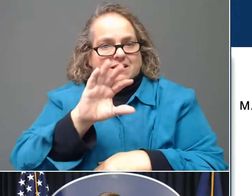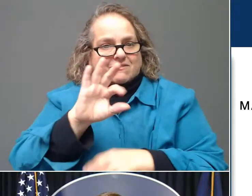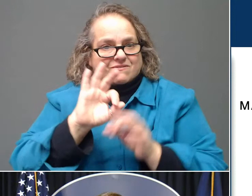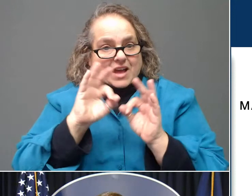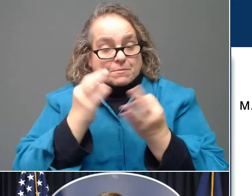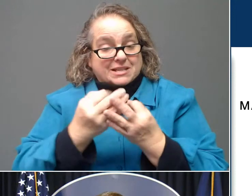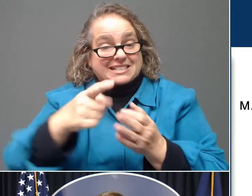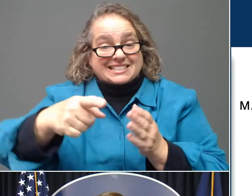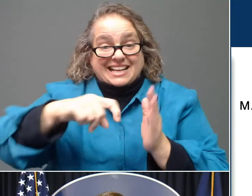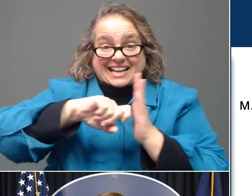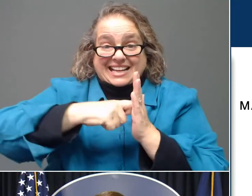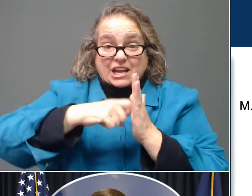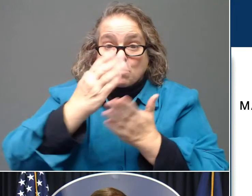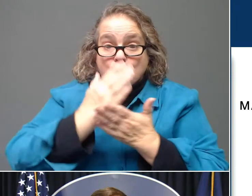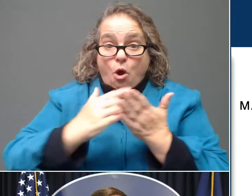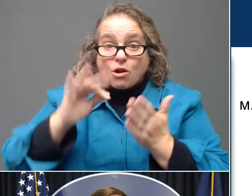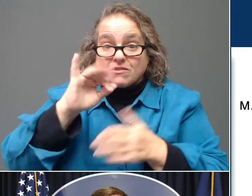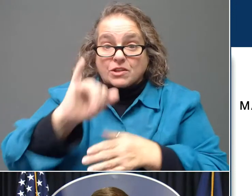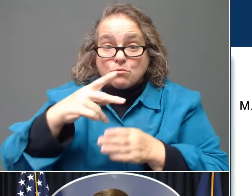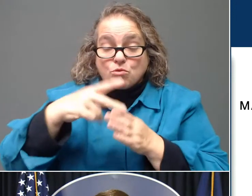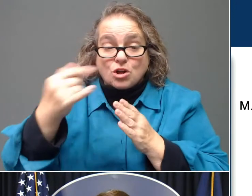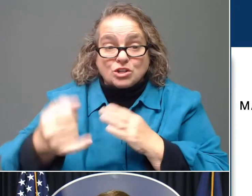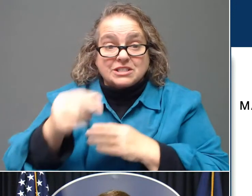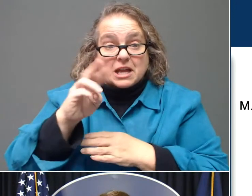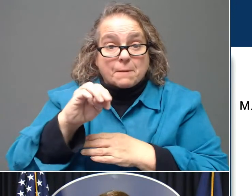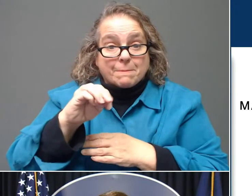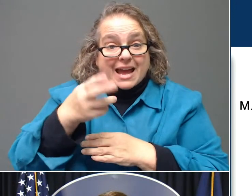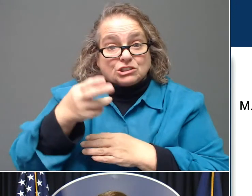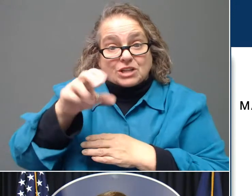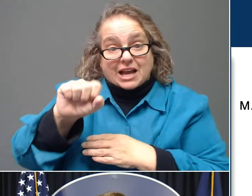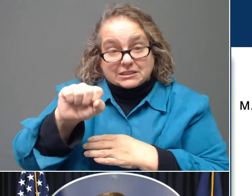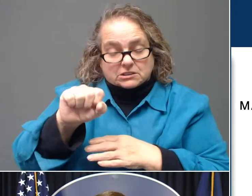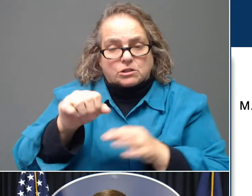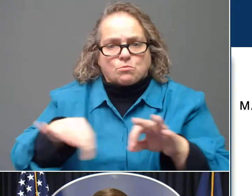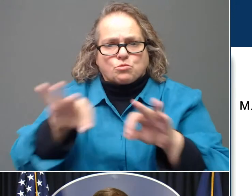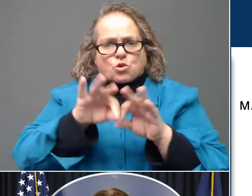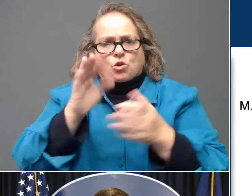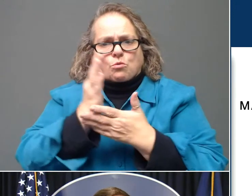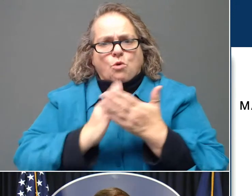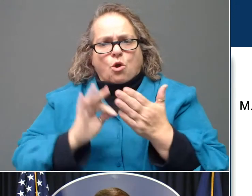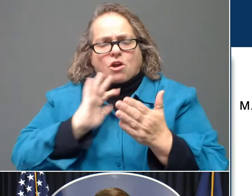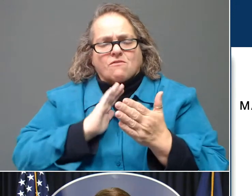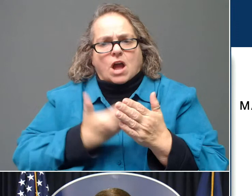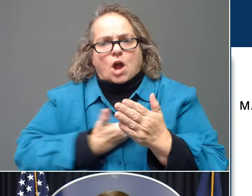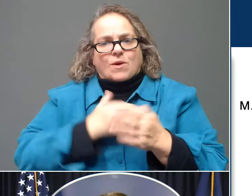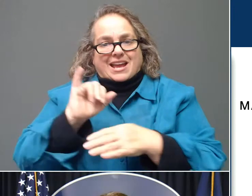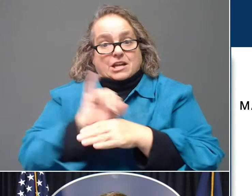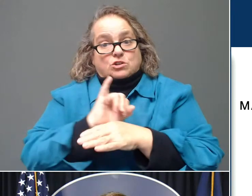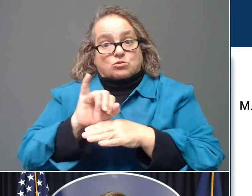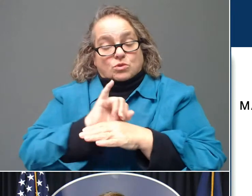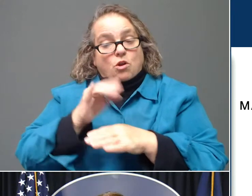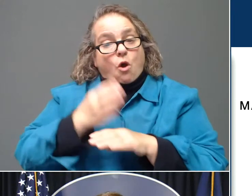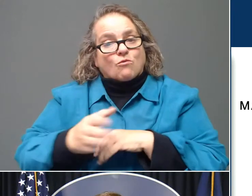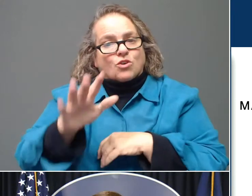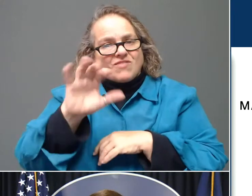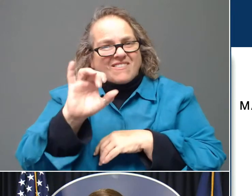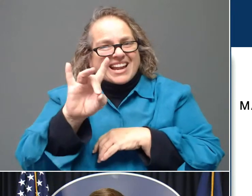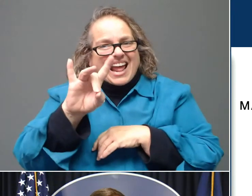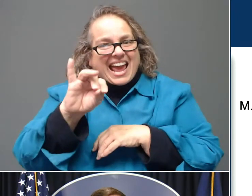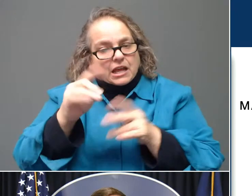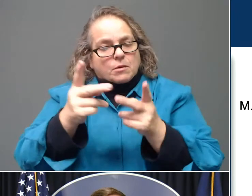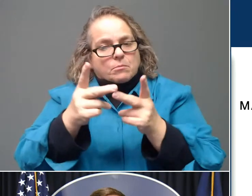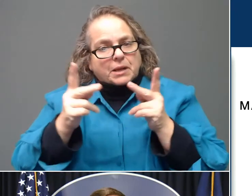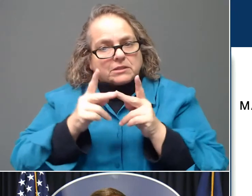is MHS is important to our distribution and logistics industry, which consists of more than 580 facilities and